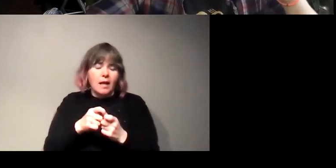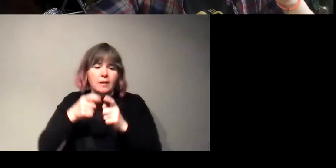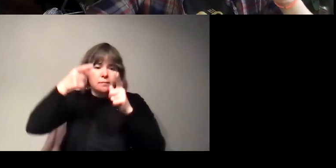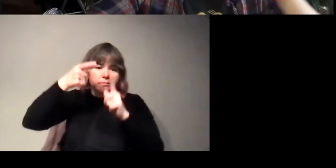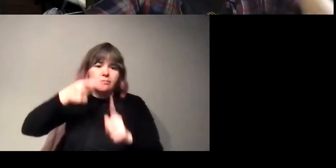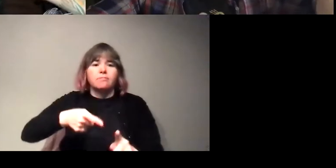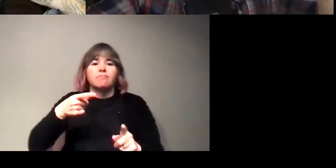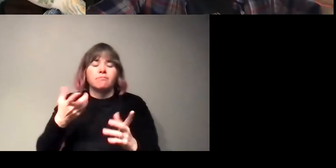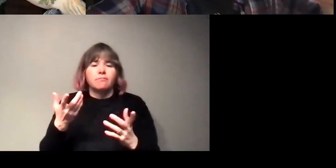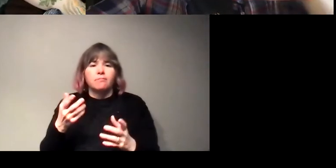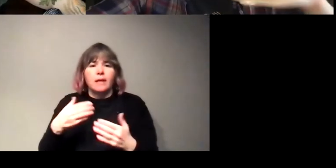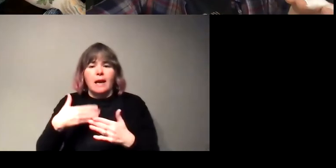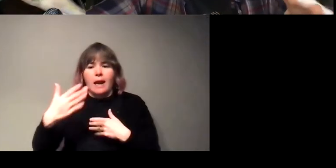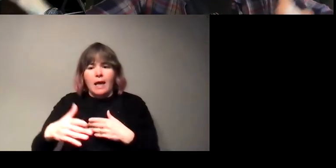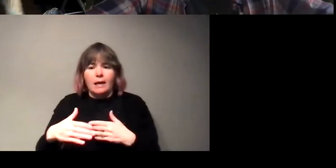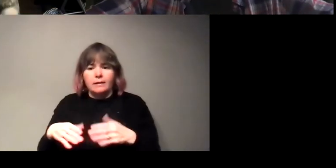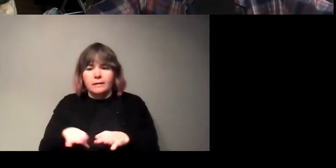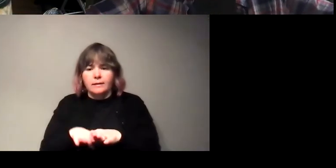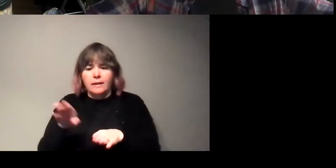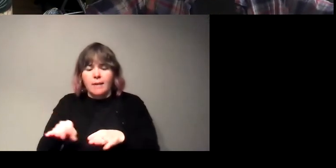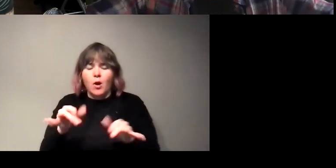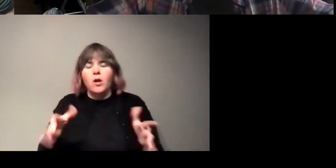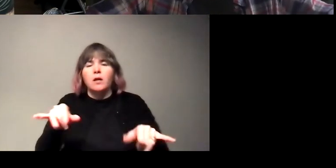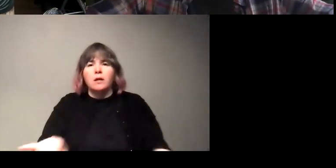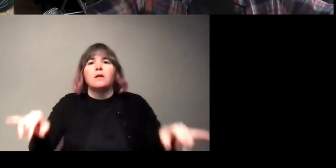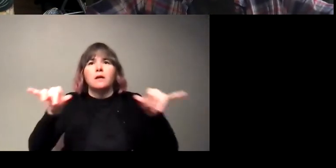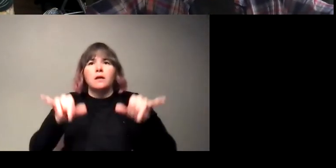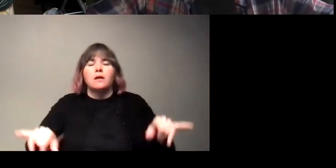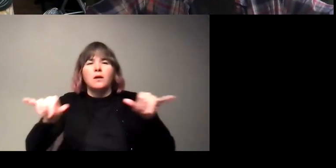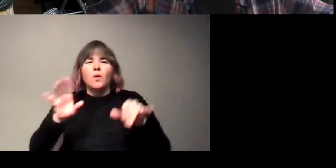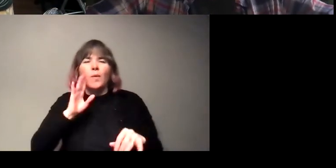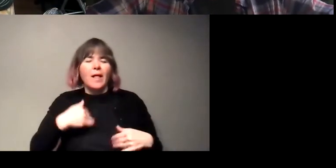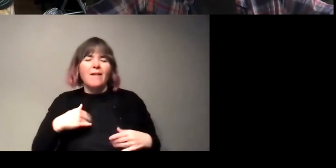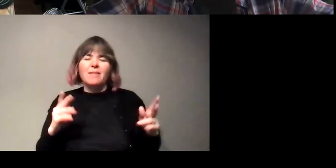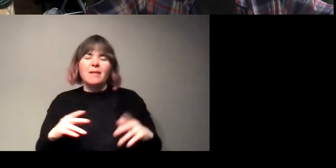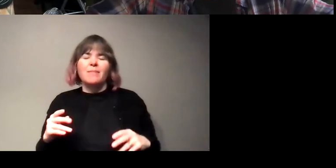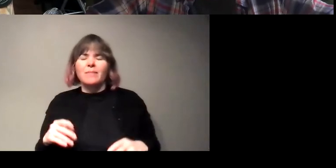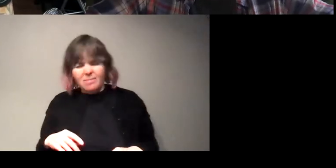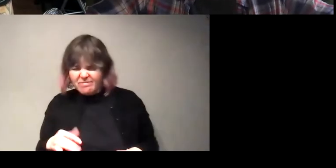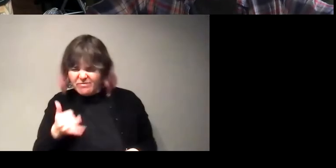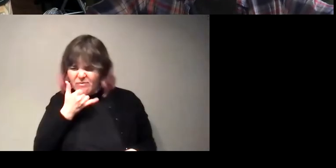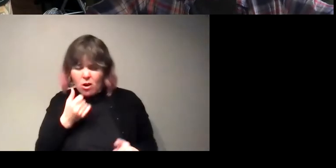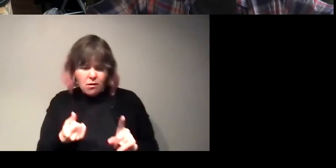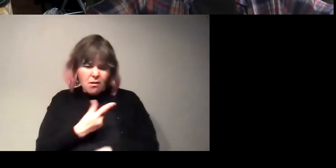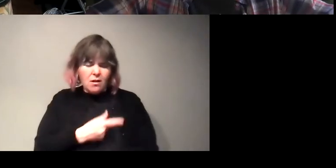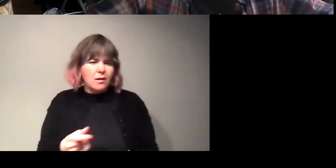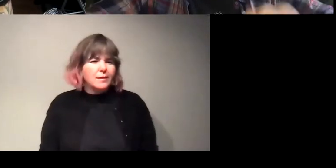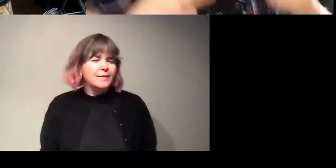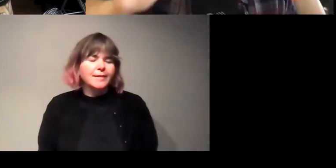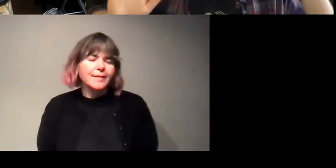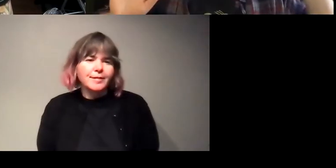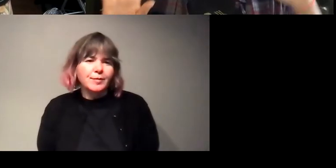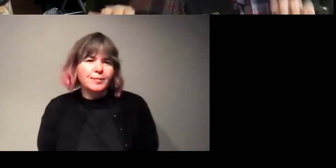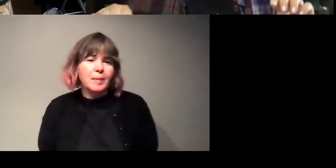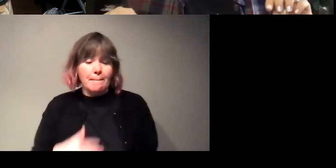the next step in a well-trod path is going to have people who think that they're not doing the right thing. But in